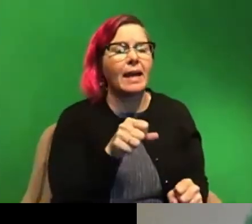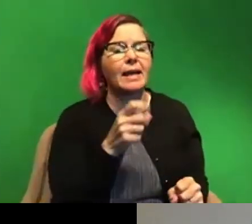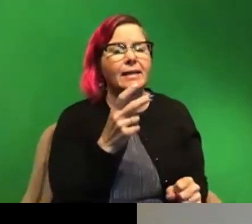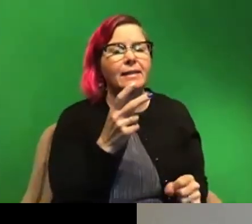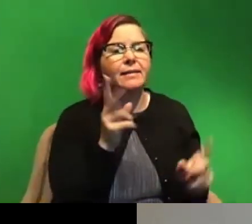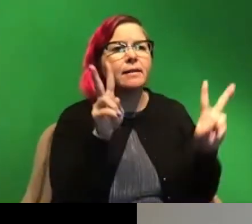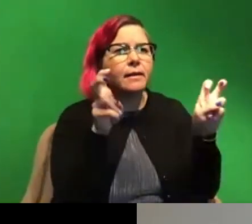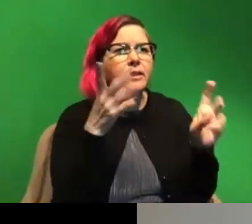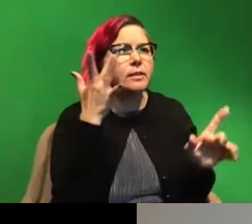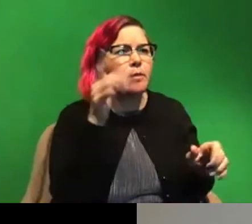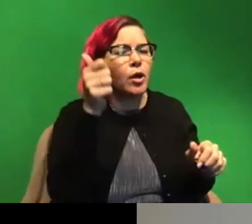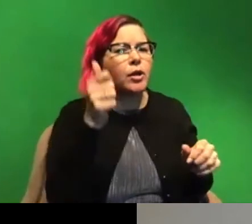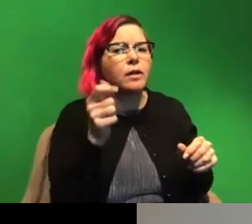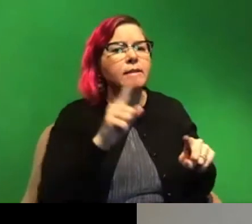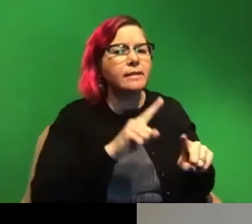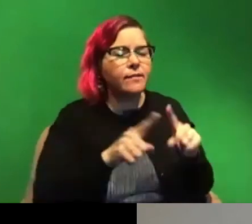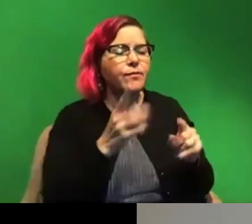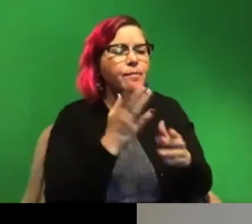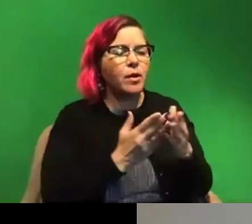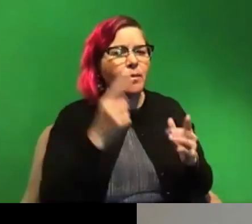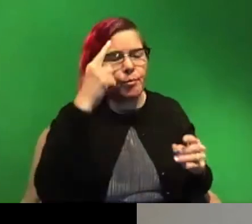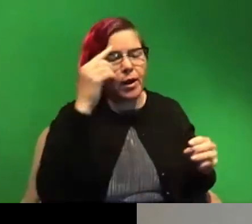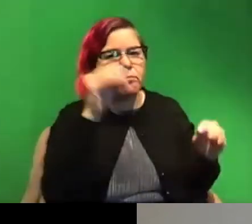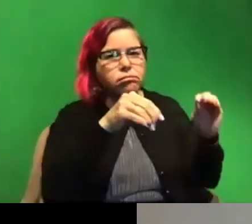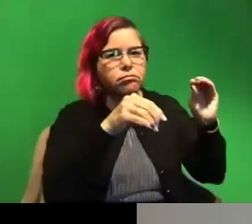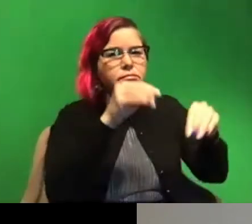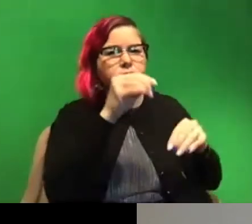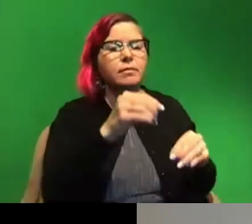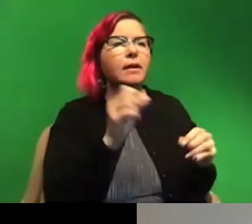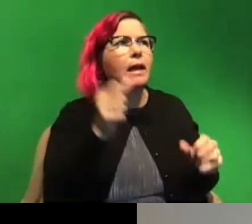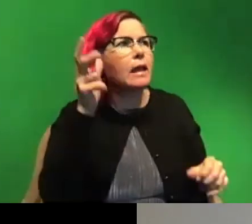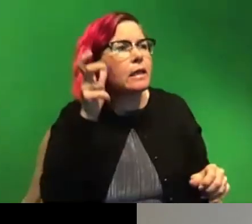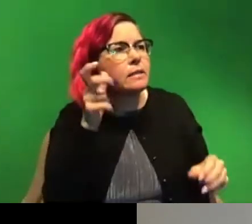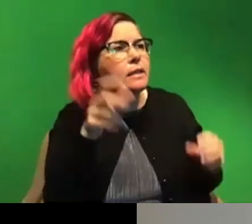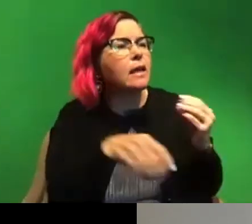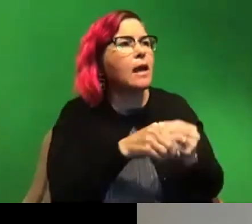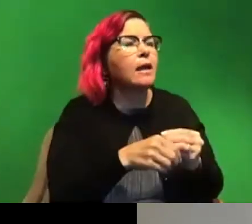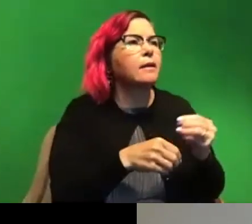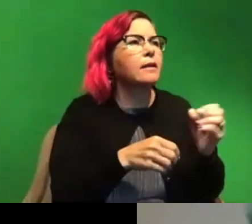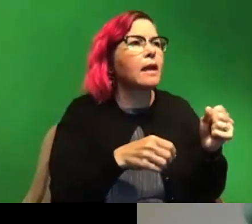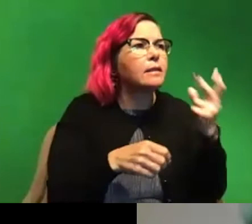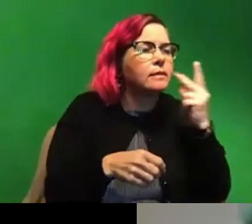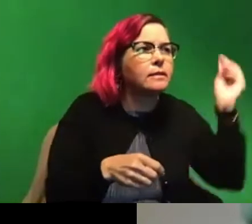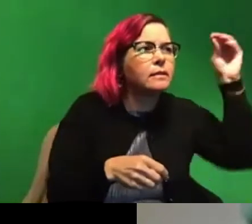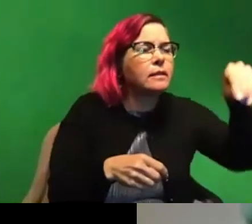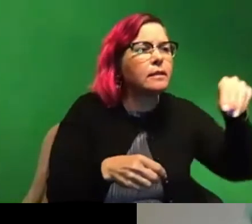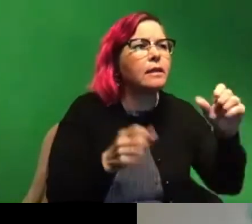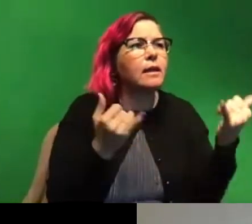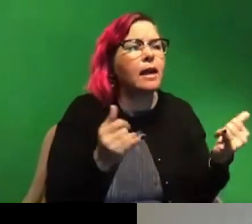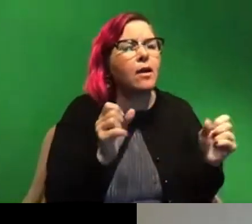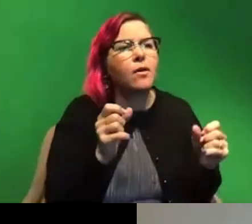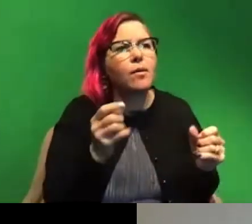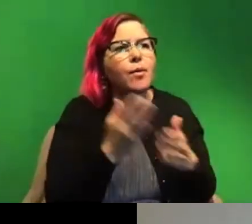because it's almost like building different parts of the brain. I just had the part of the brain that could listen, then I just had the part of the brain that can see, and now I have the part of the